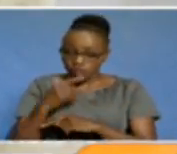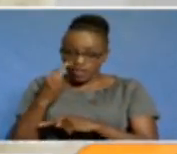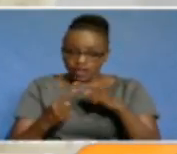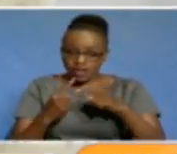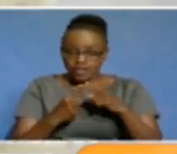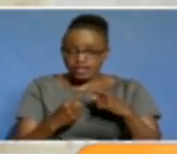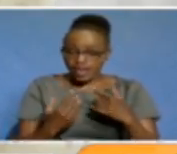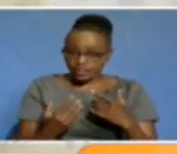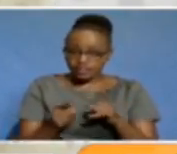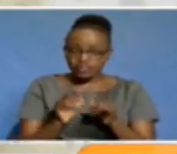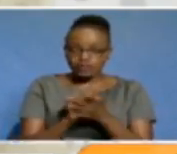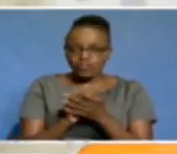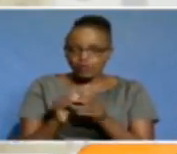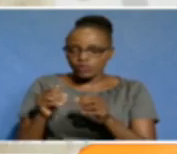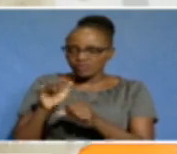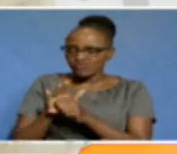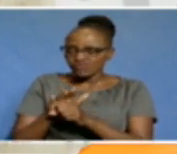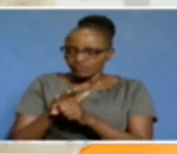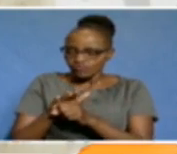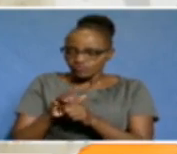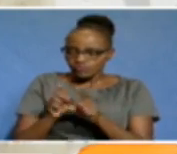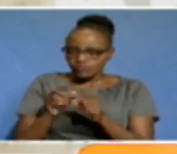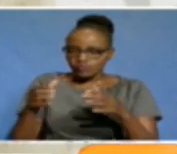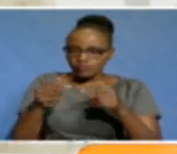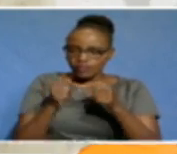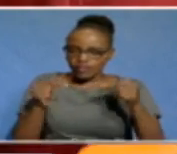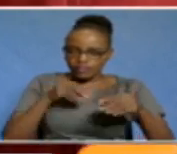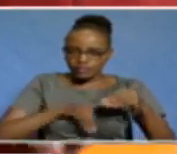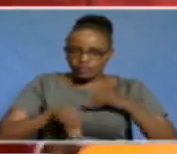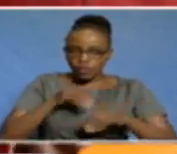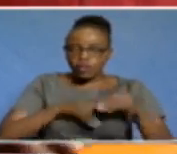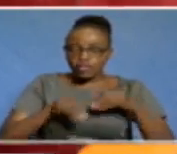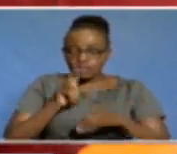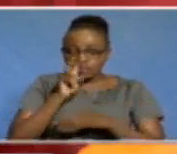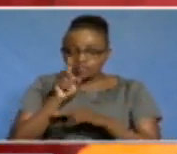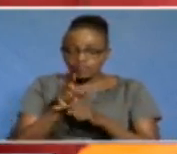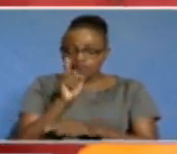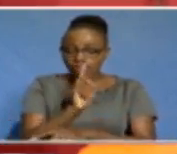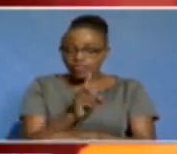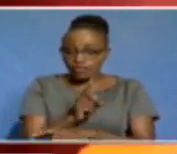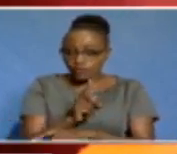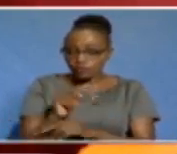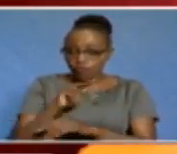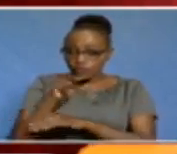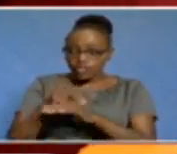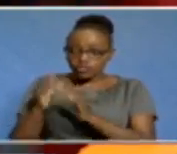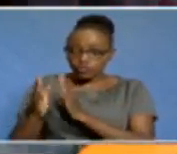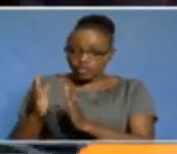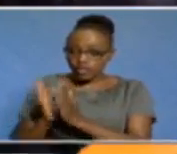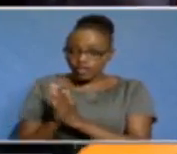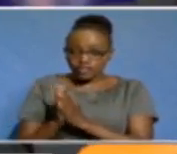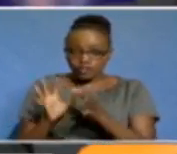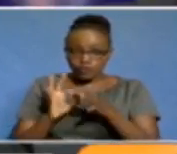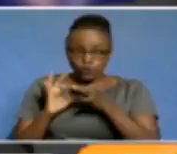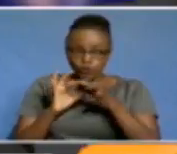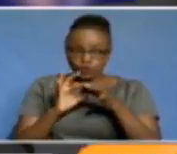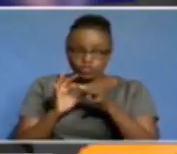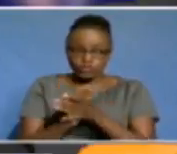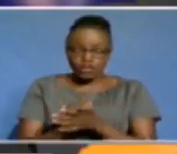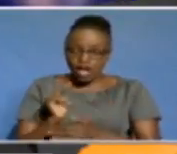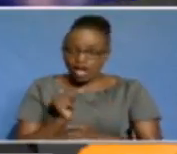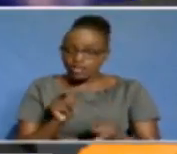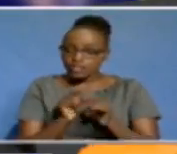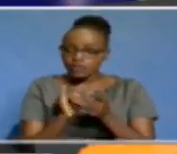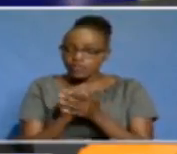A situation members of the multi-sectoral initiative against corruption noted is a threat to the national security and cohesion. We as